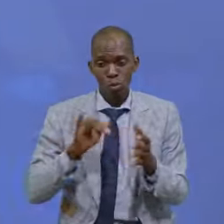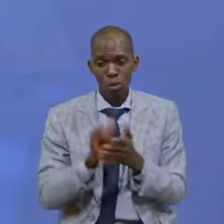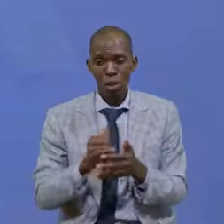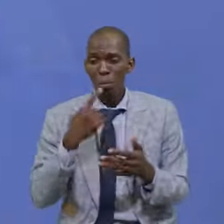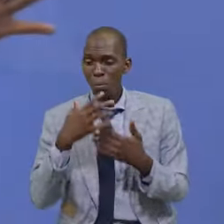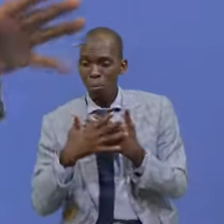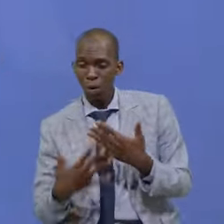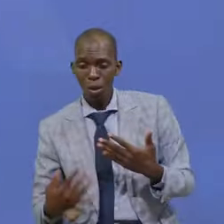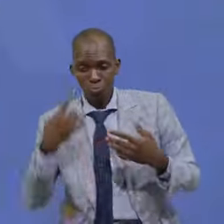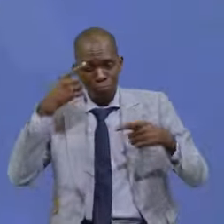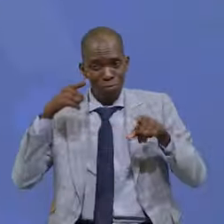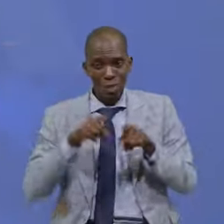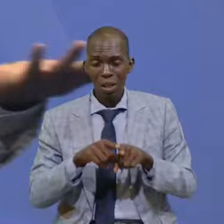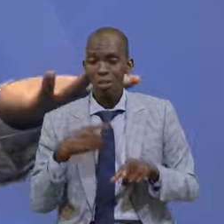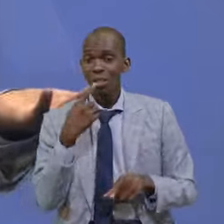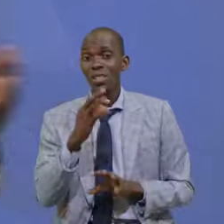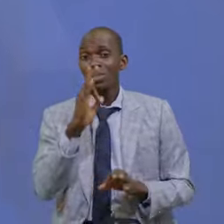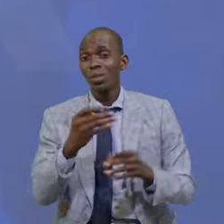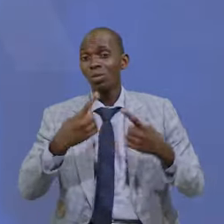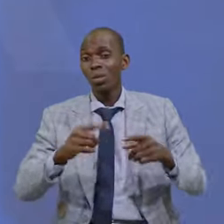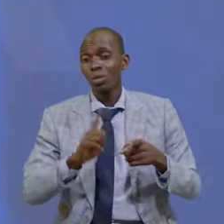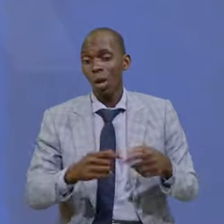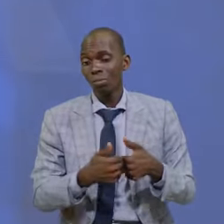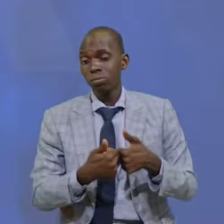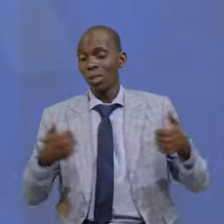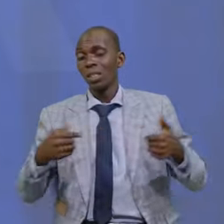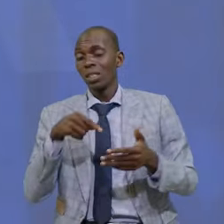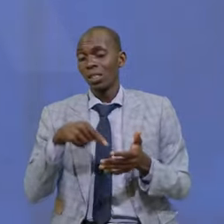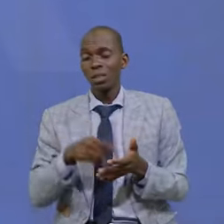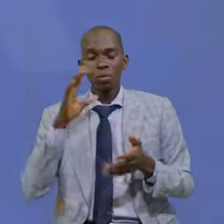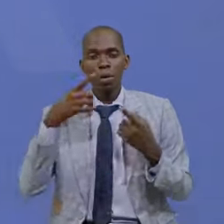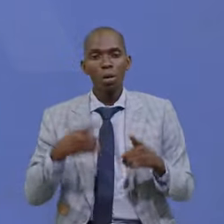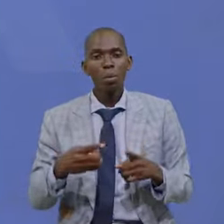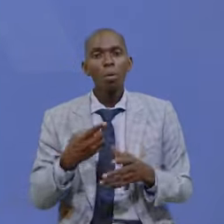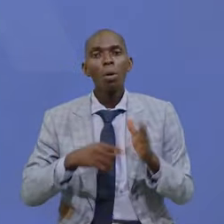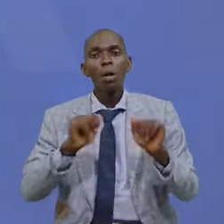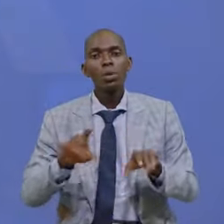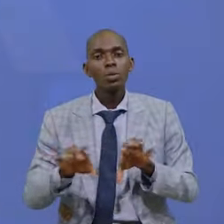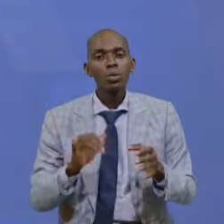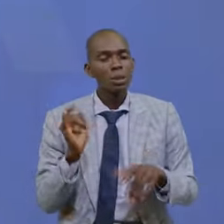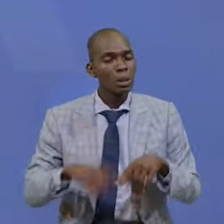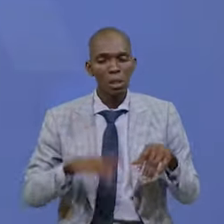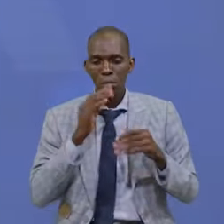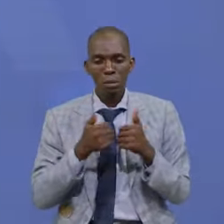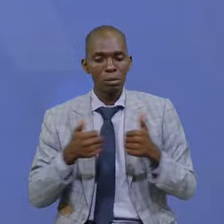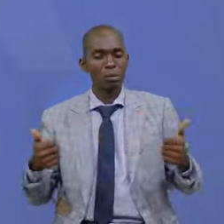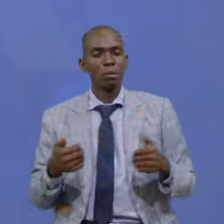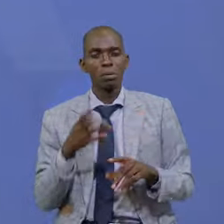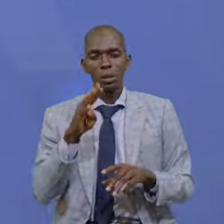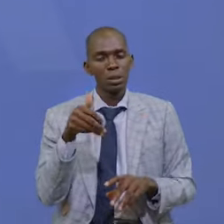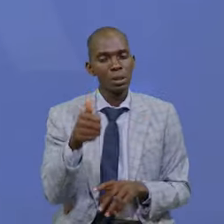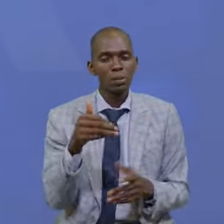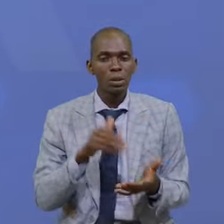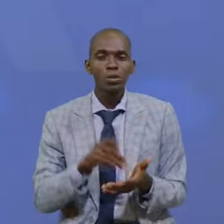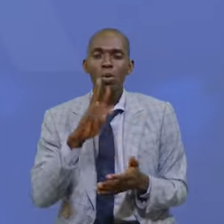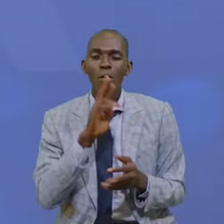to break it, this will happen. What can you do now? You're sold. As you sell